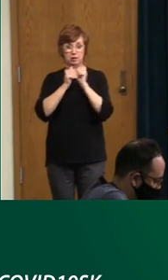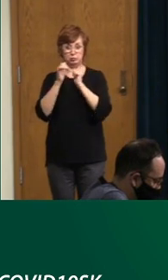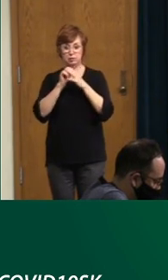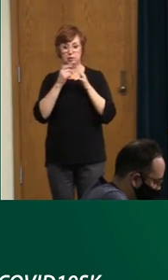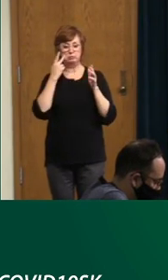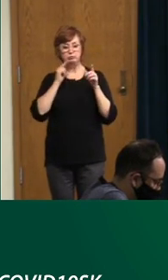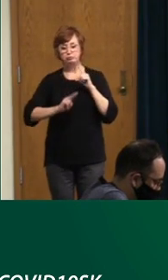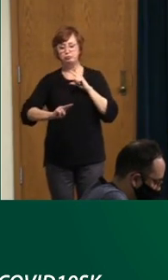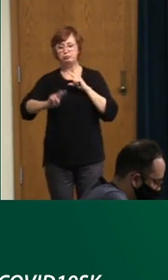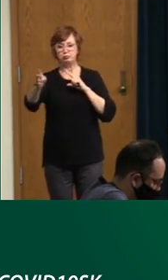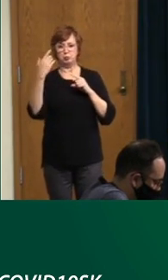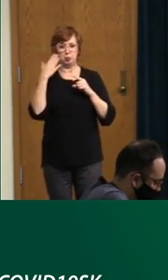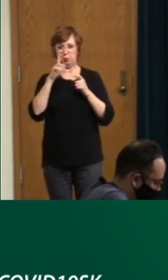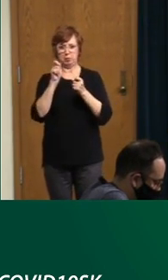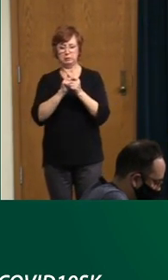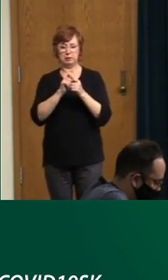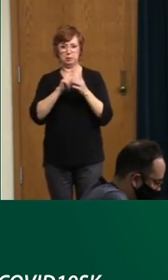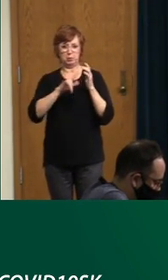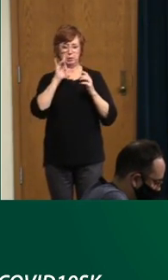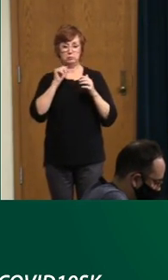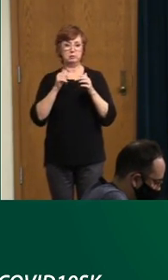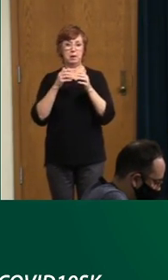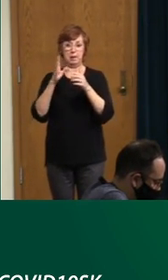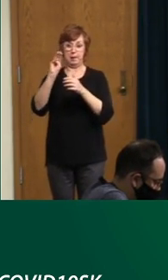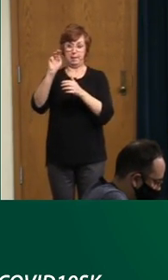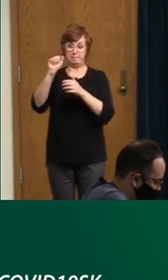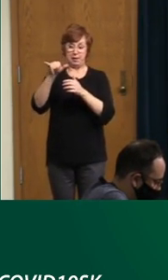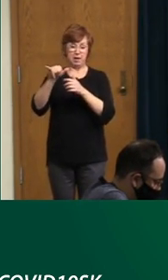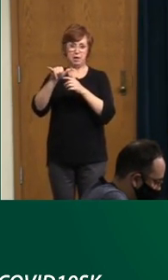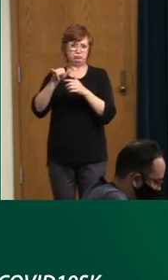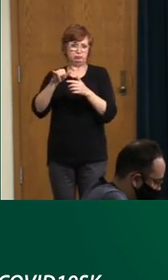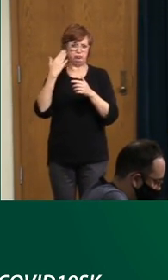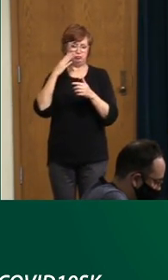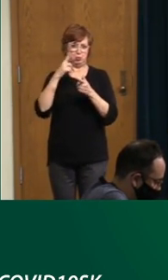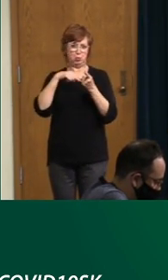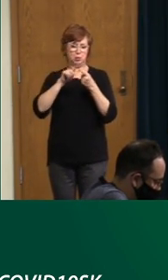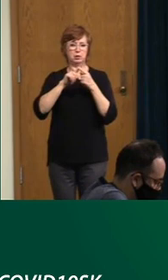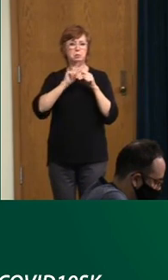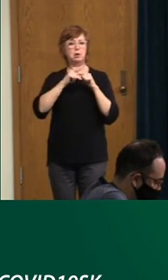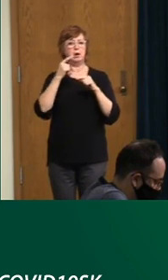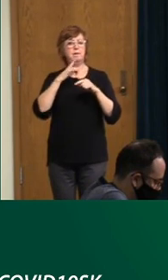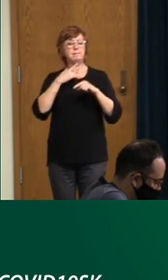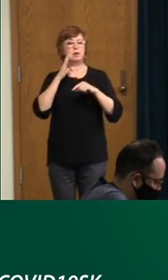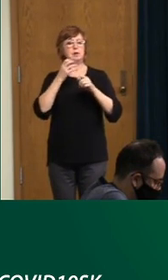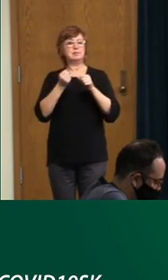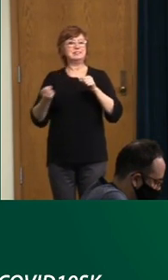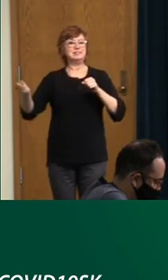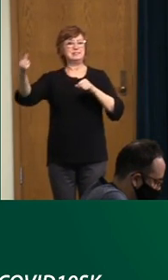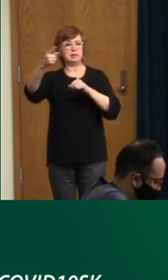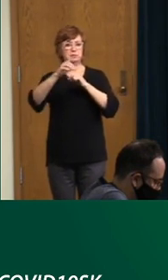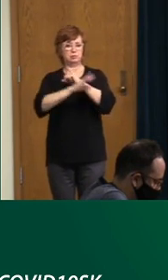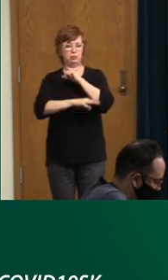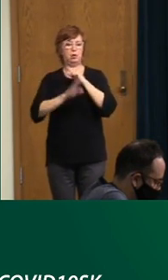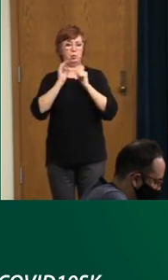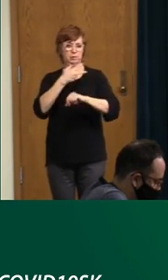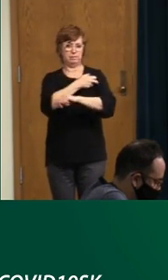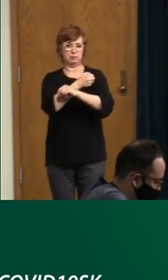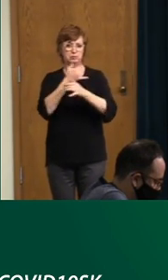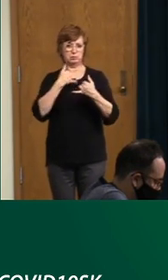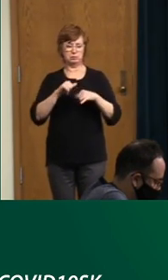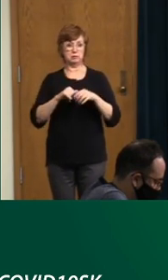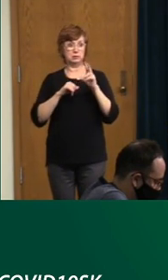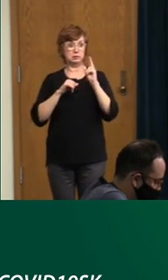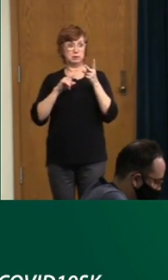rest of the year, and that will continue beyond May. I anticipate that the vaccine pipeline will continue into the fall. Follow-up question,